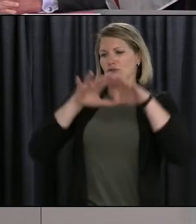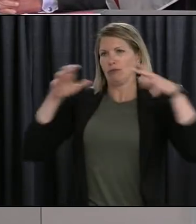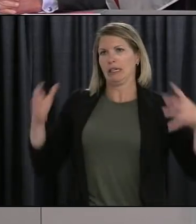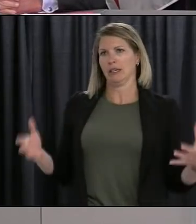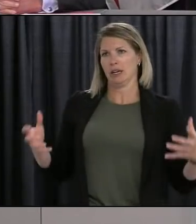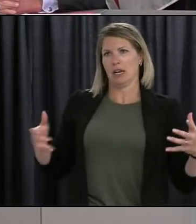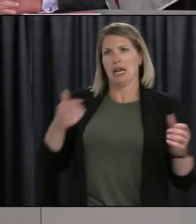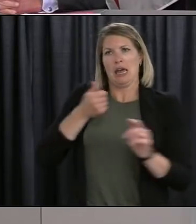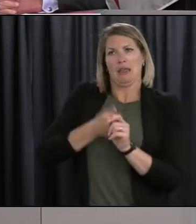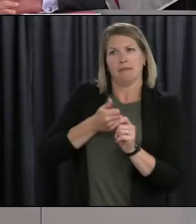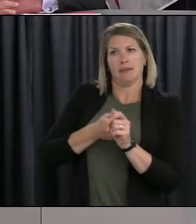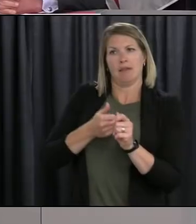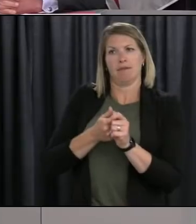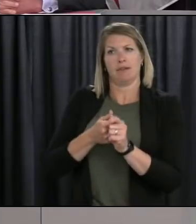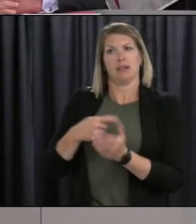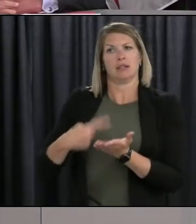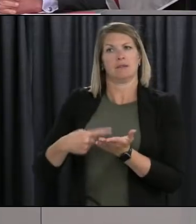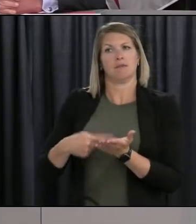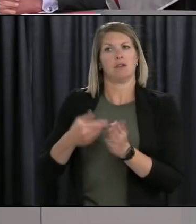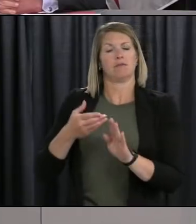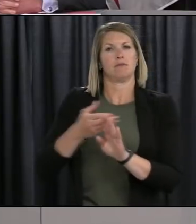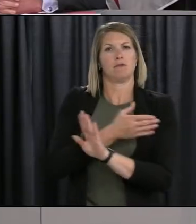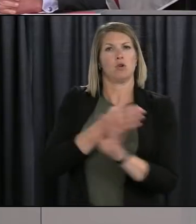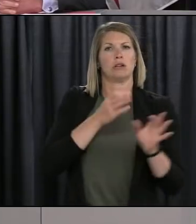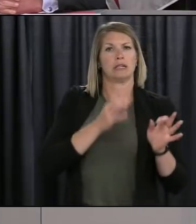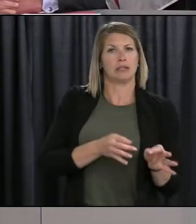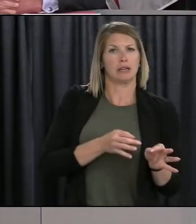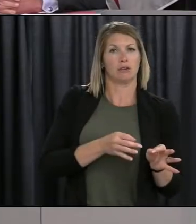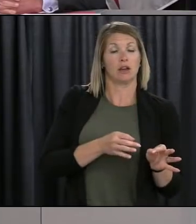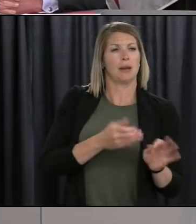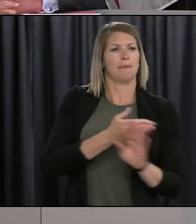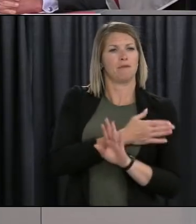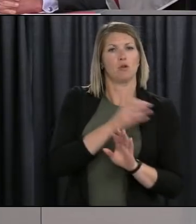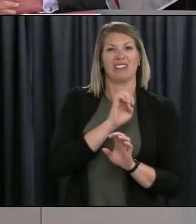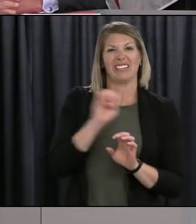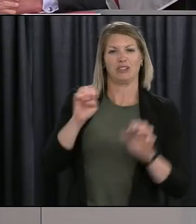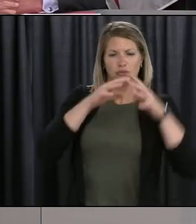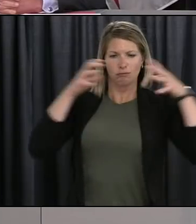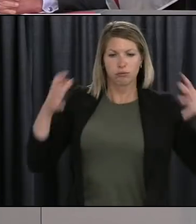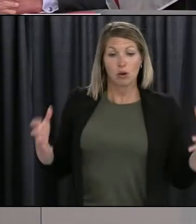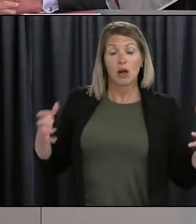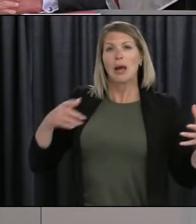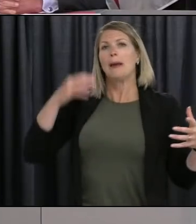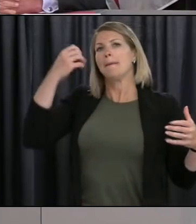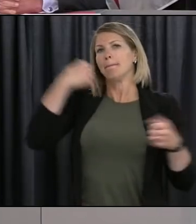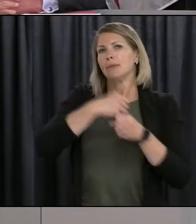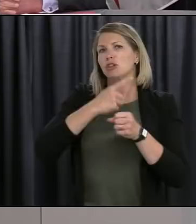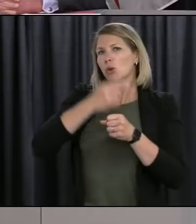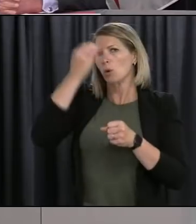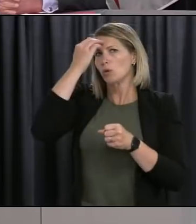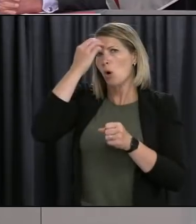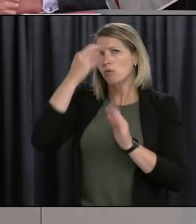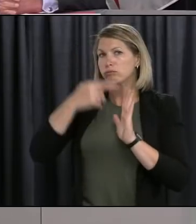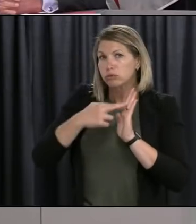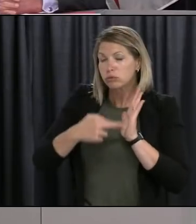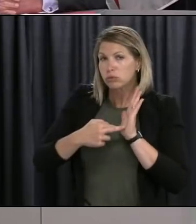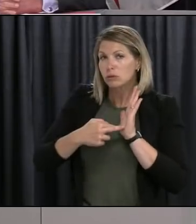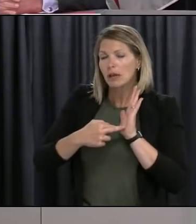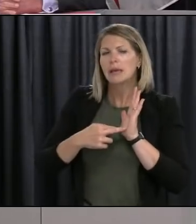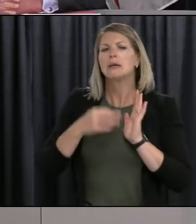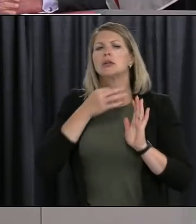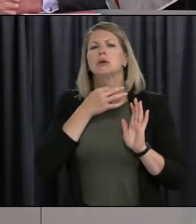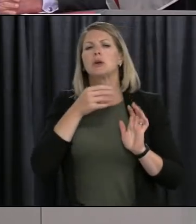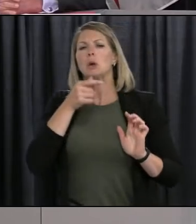Nova Scotia, you can have up to 200 people indoors. Here, we can only have 50% capacity to 50 people. I'm just wondering, is